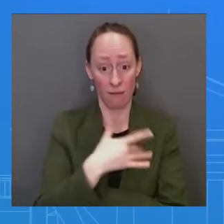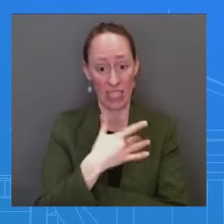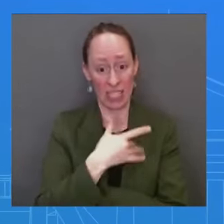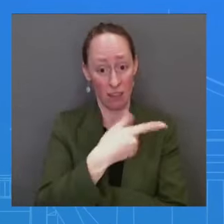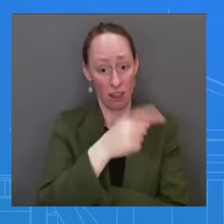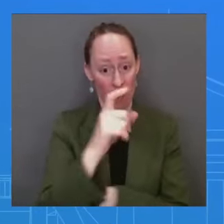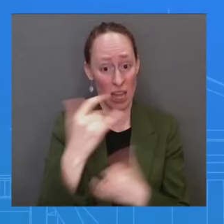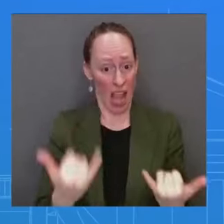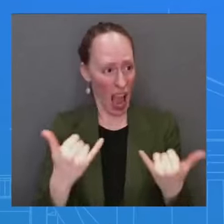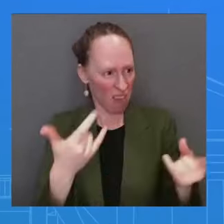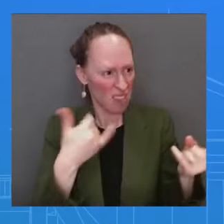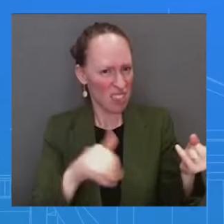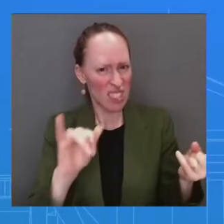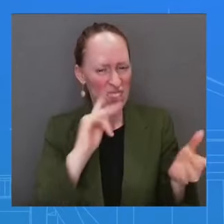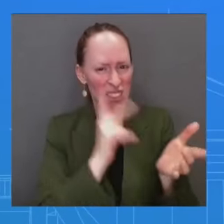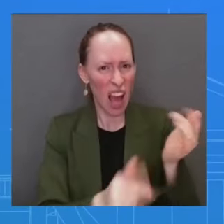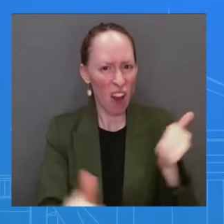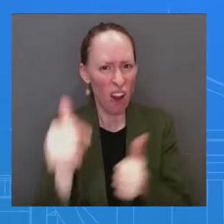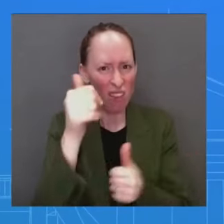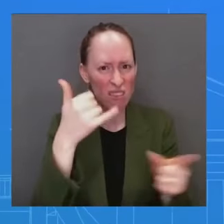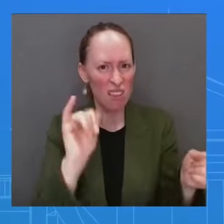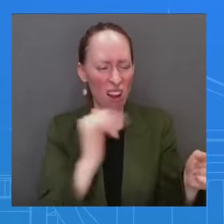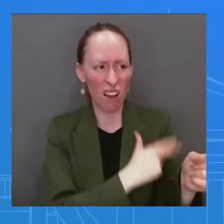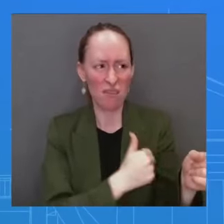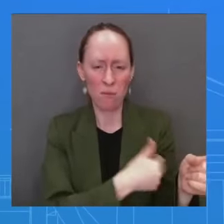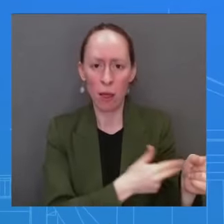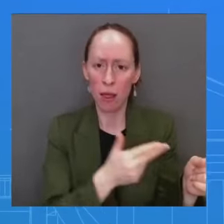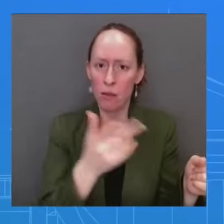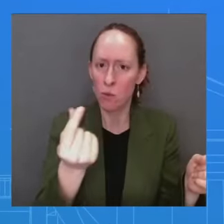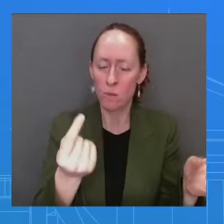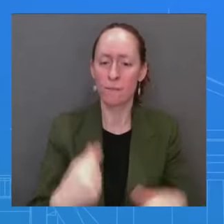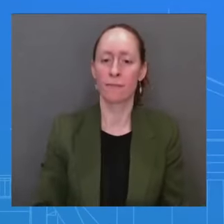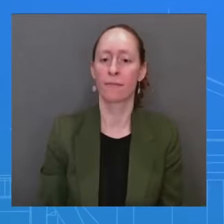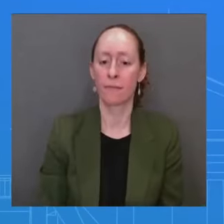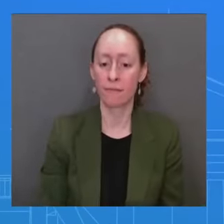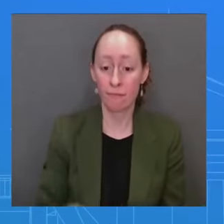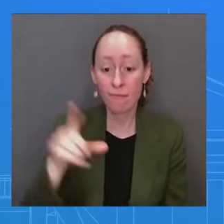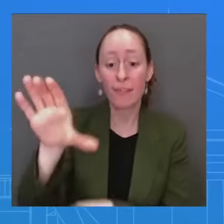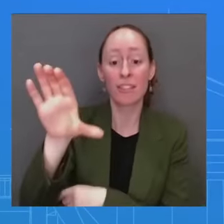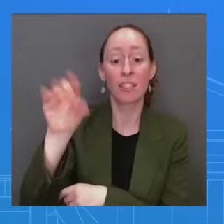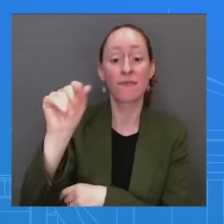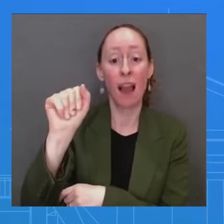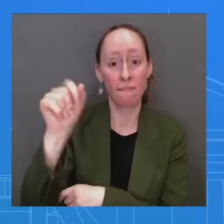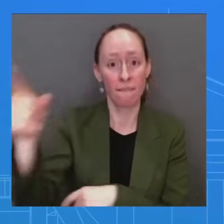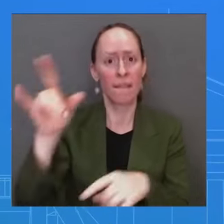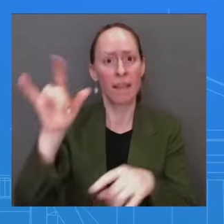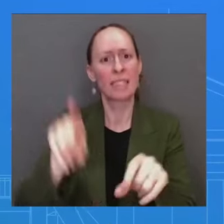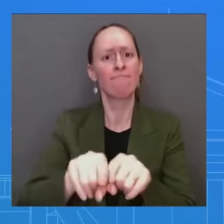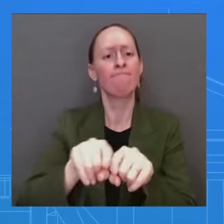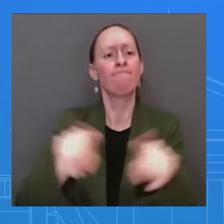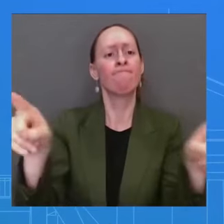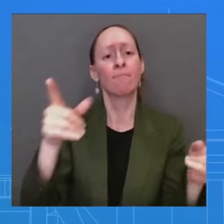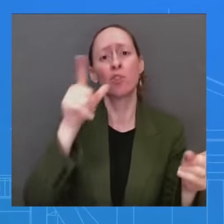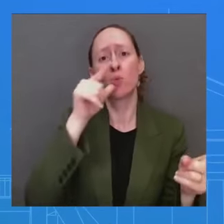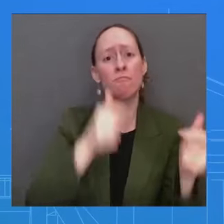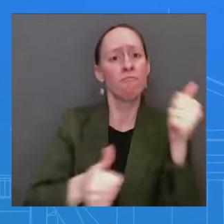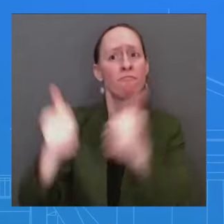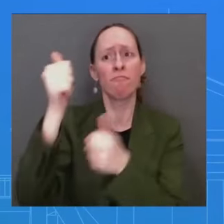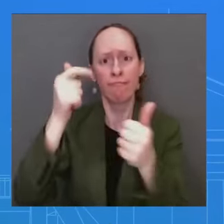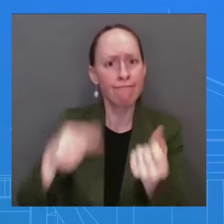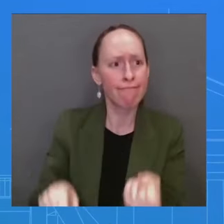the Chief of Staff said in his memo to Cabinet Secretaries that they should delegate responsibilities when they're hospitalized. And as far as we know, Secretary Austin is